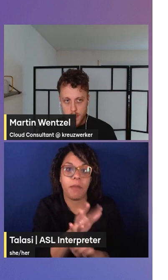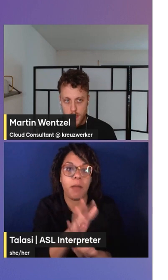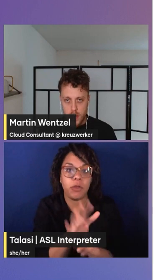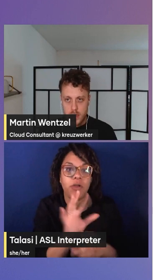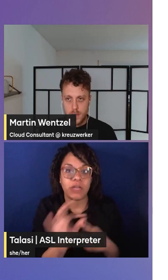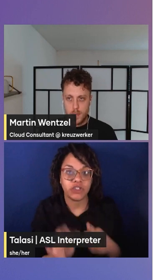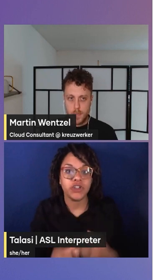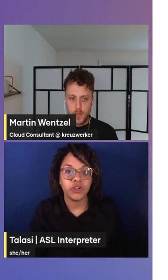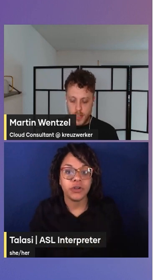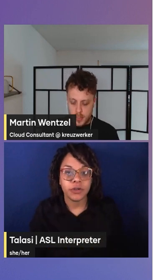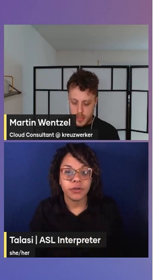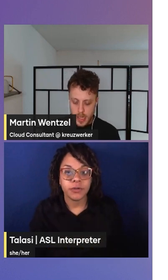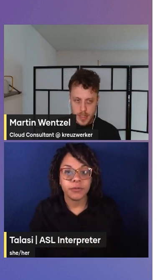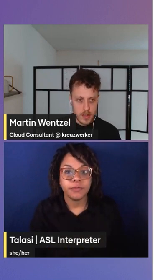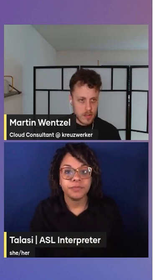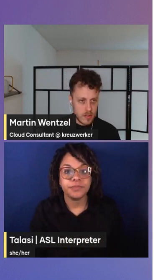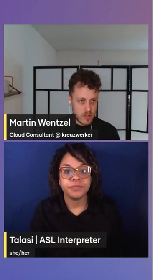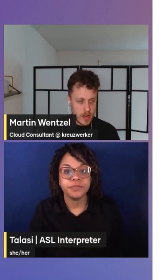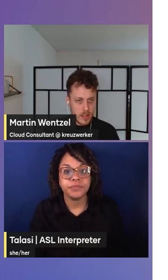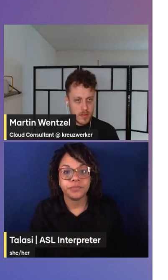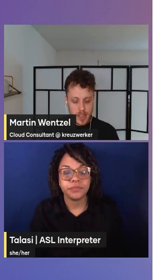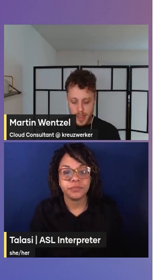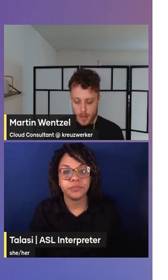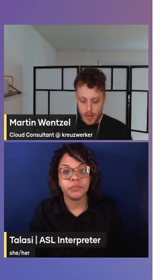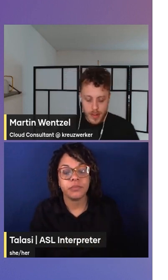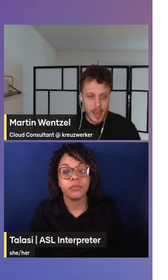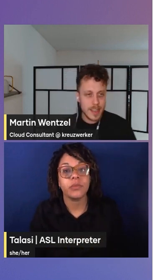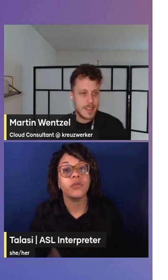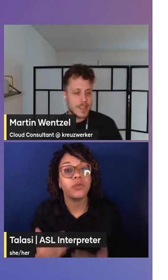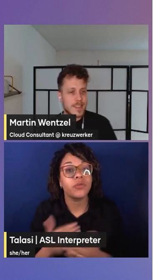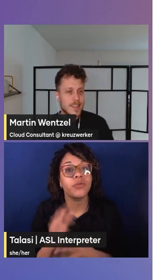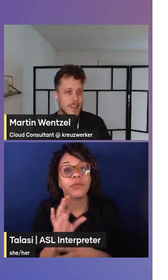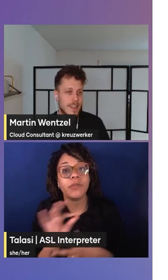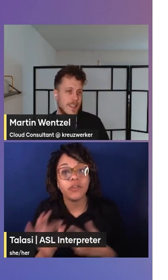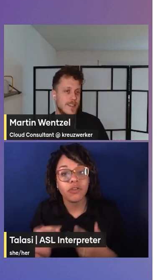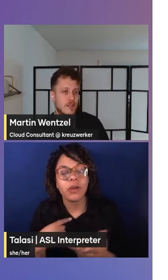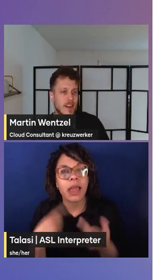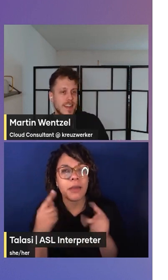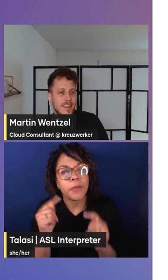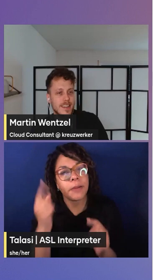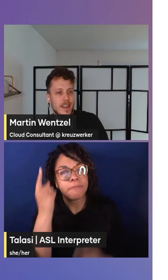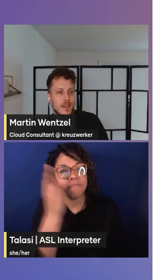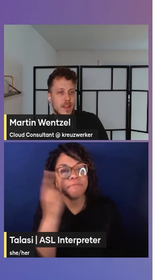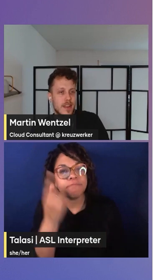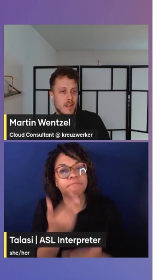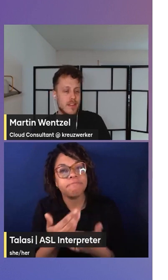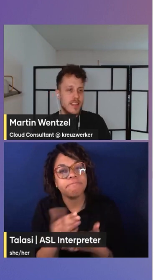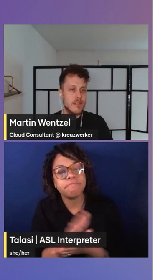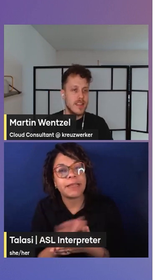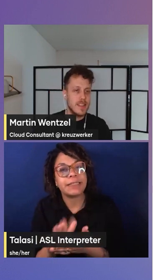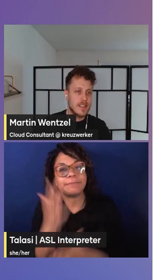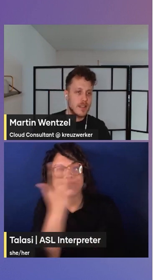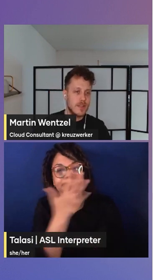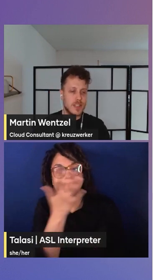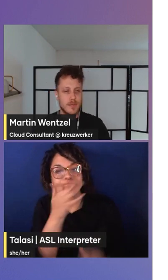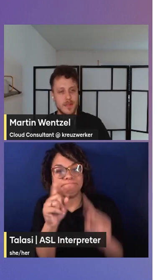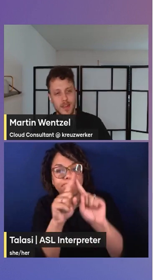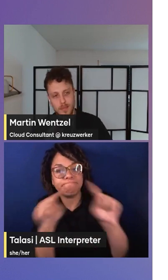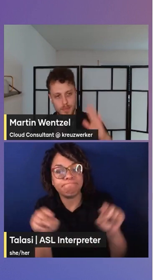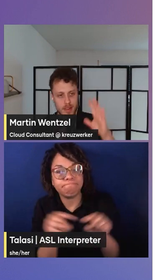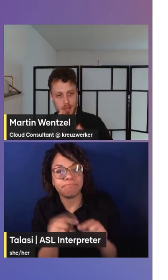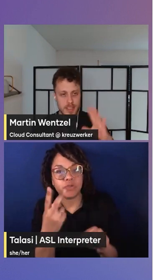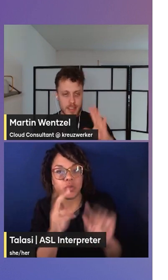Because for those features, I try to come up with a nice triangle and 2 categories, which